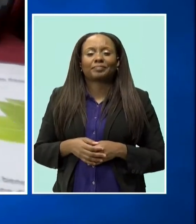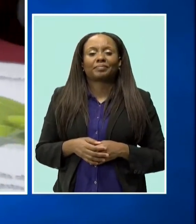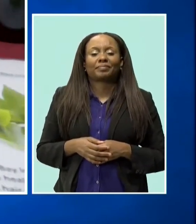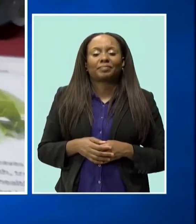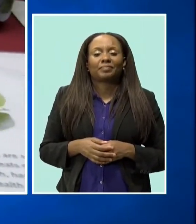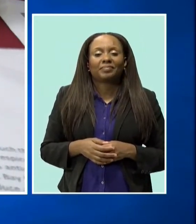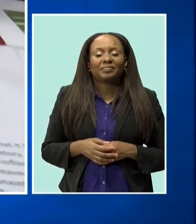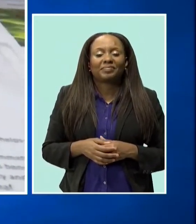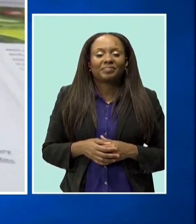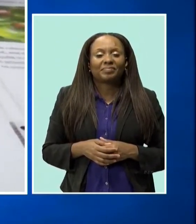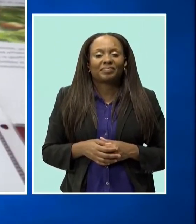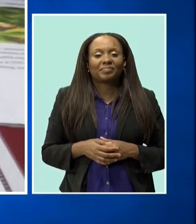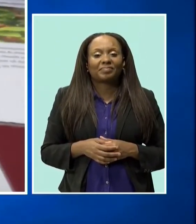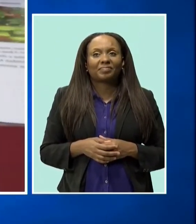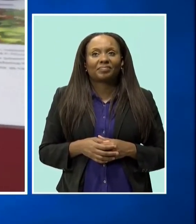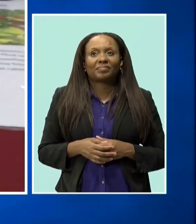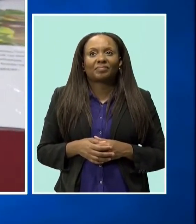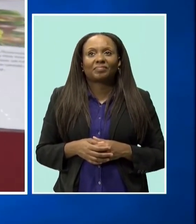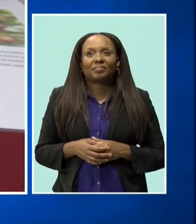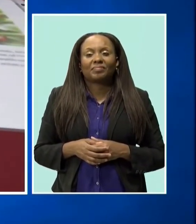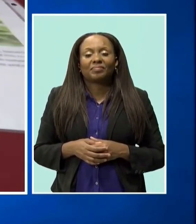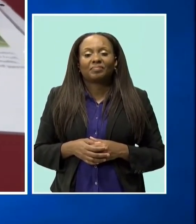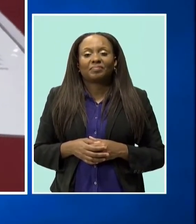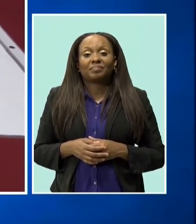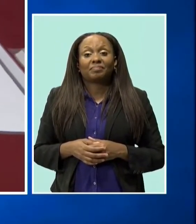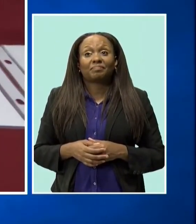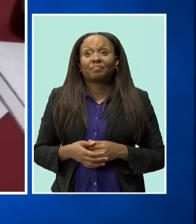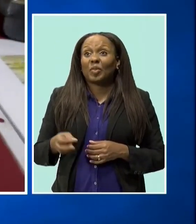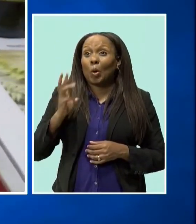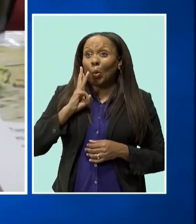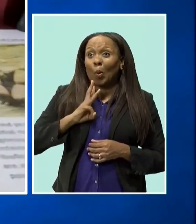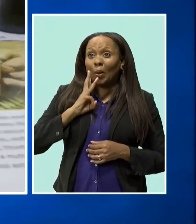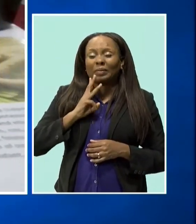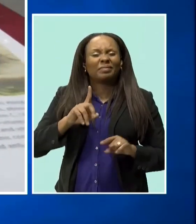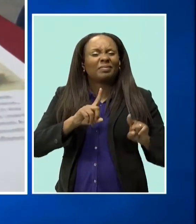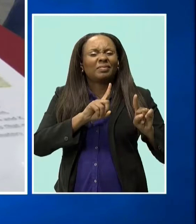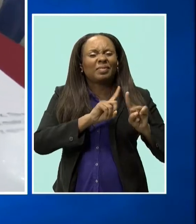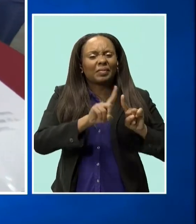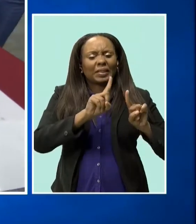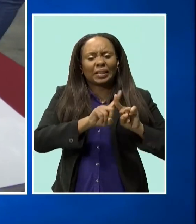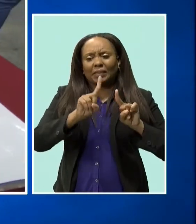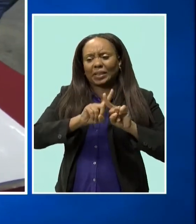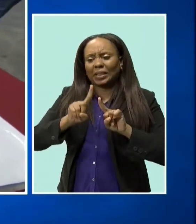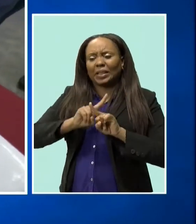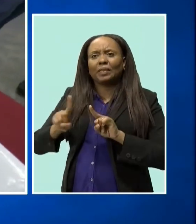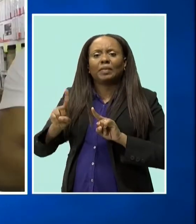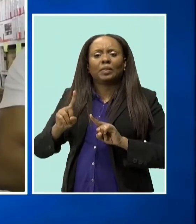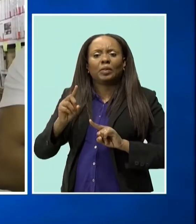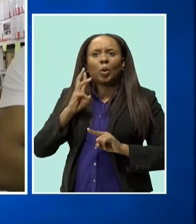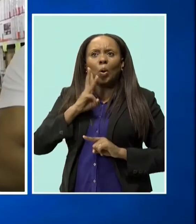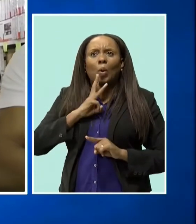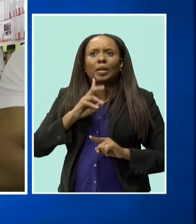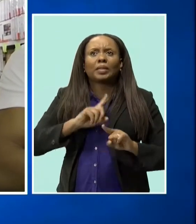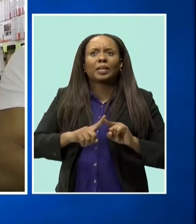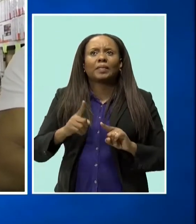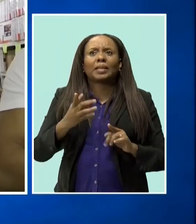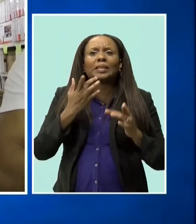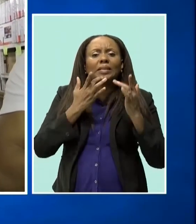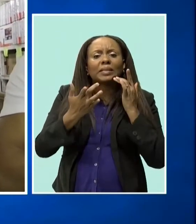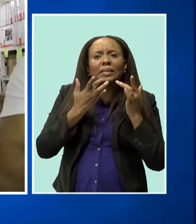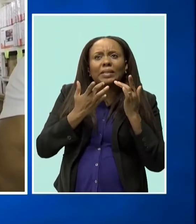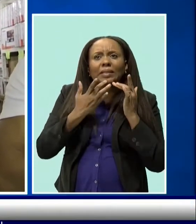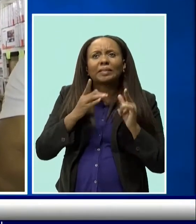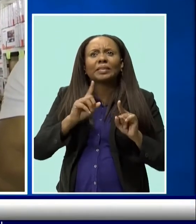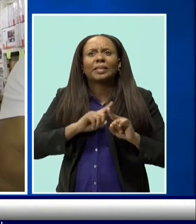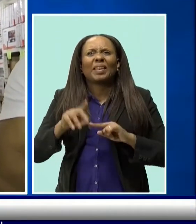When it comes to wine, there are different kinds and levels of wine and different types of taste profiles. So then you are